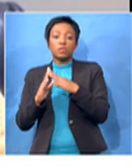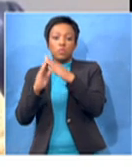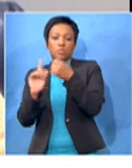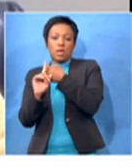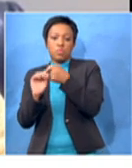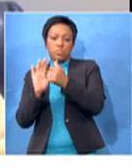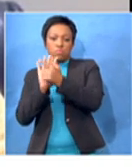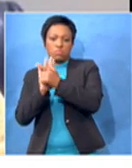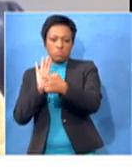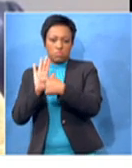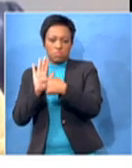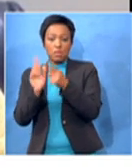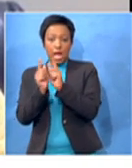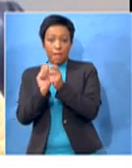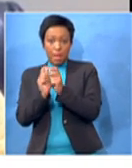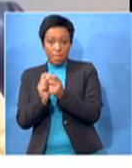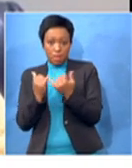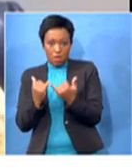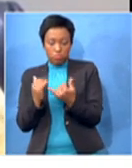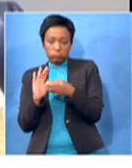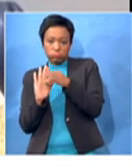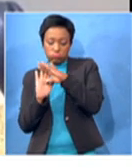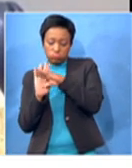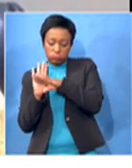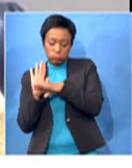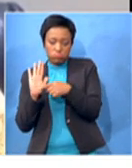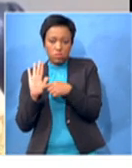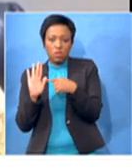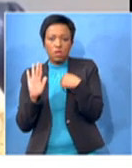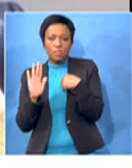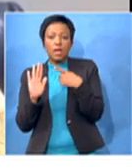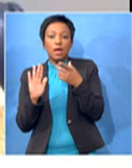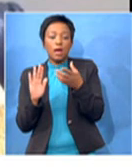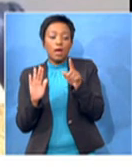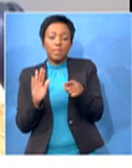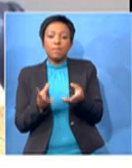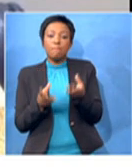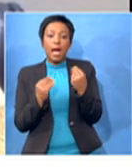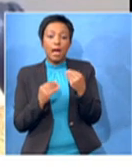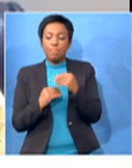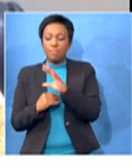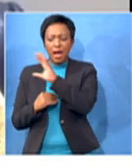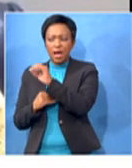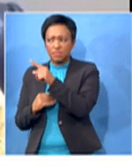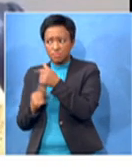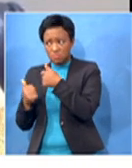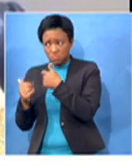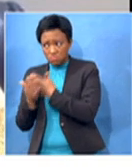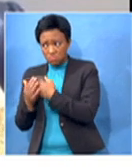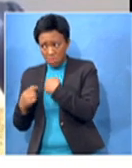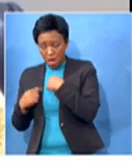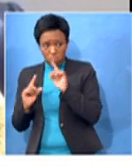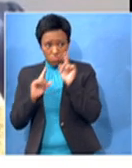look at the amendment, really, I still have to have your consent, right? Because what we're trying to do is to protect